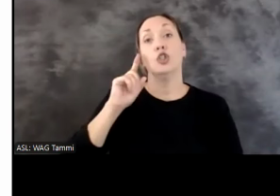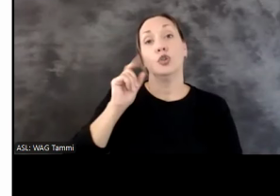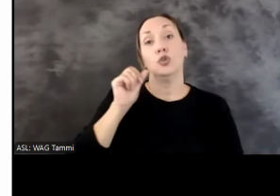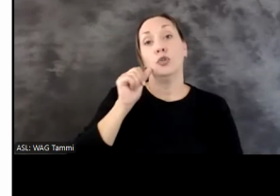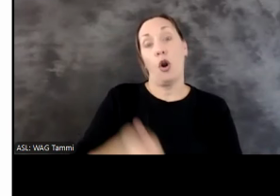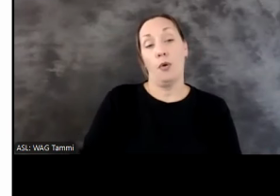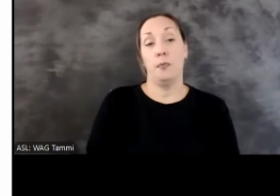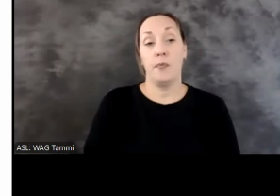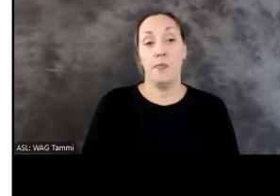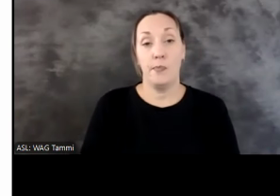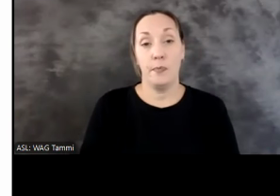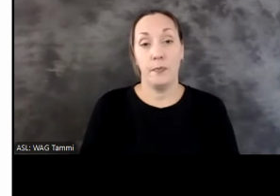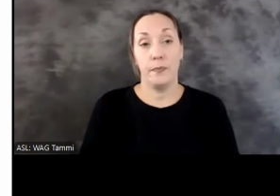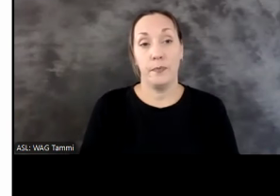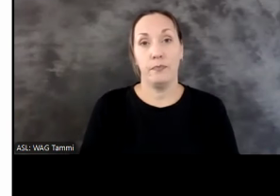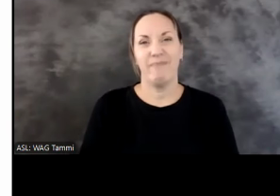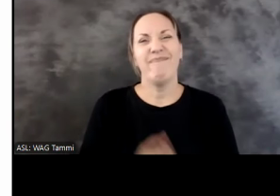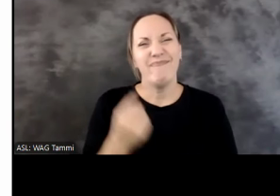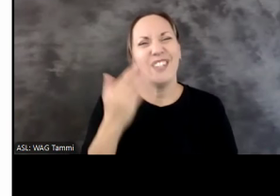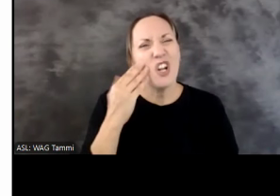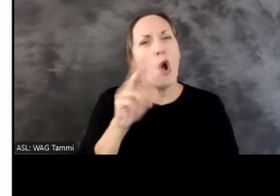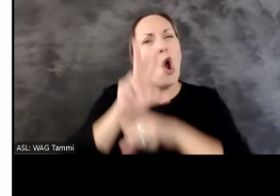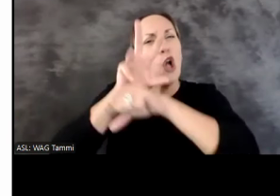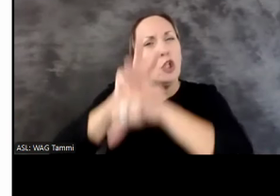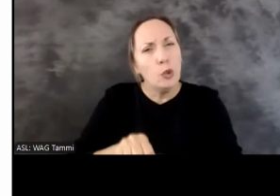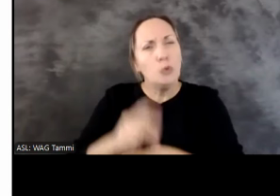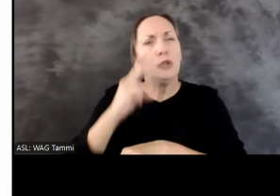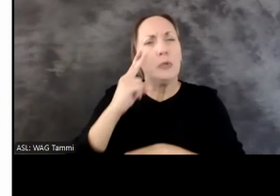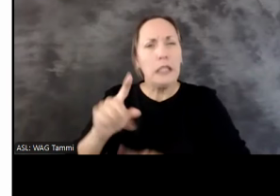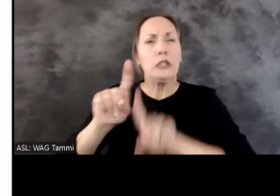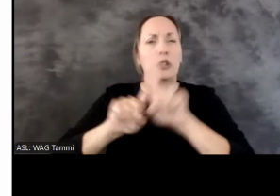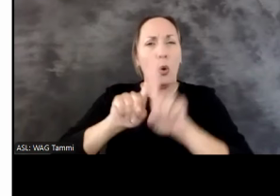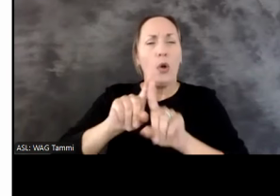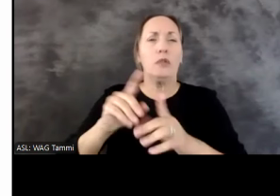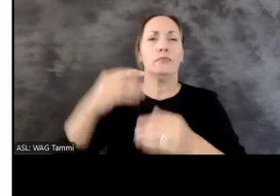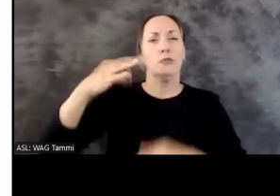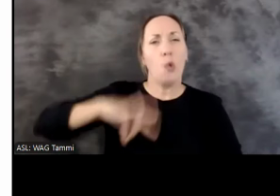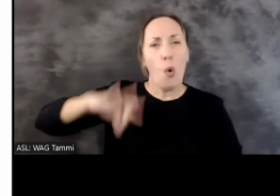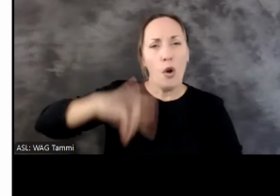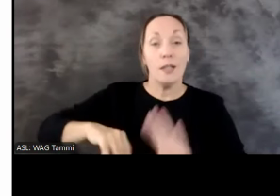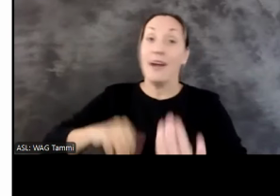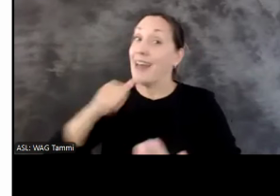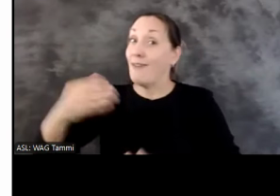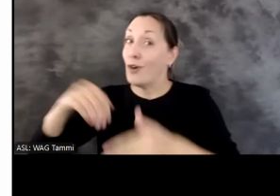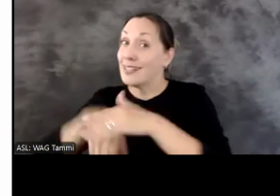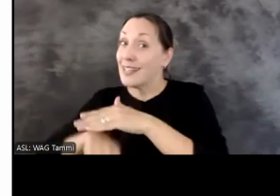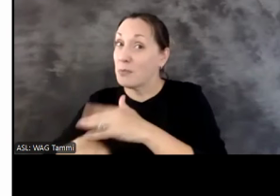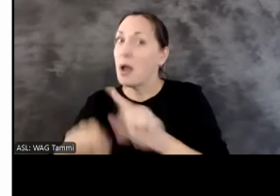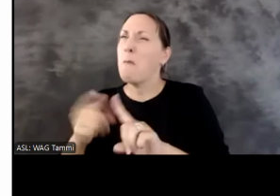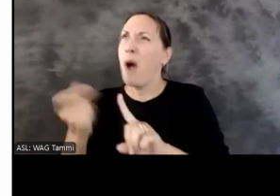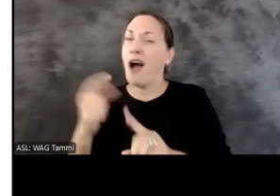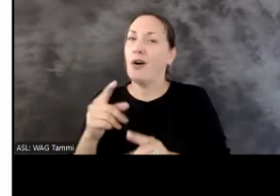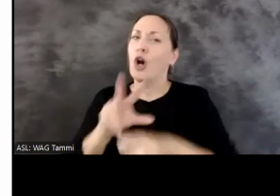Okay, we're all used to seeing scores all over the place. Not for accessibility, but we're used to seeing